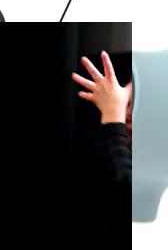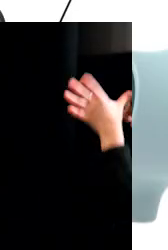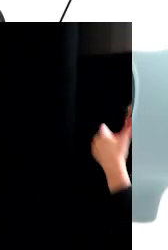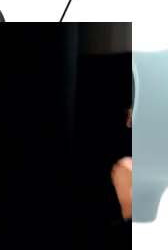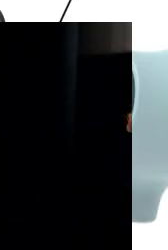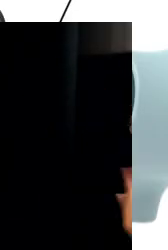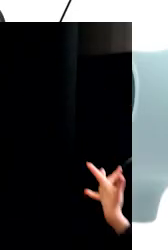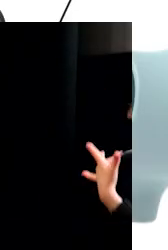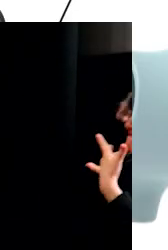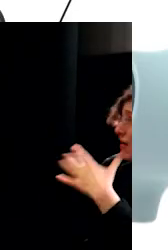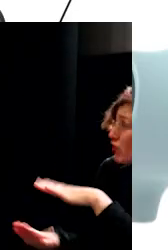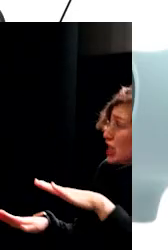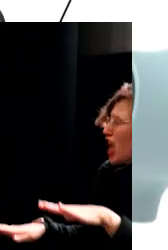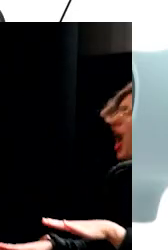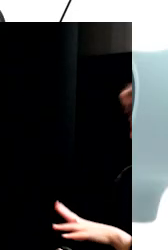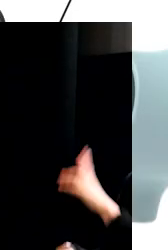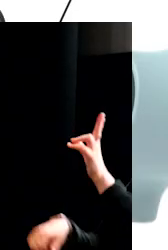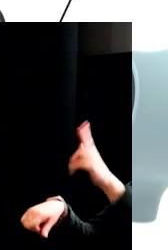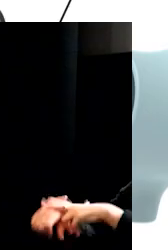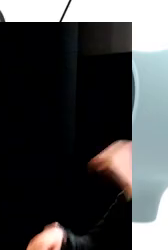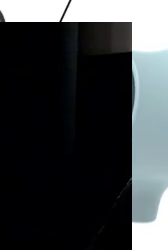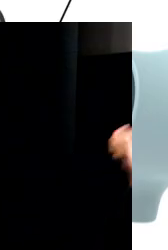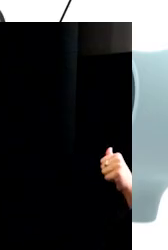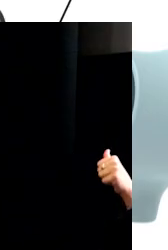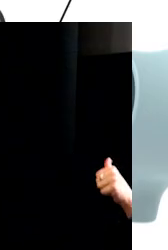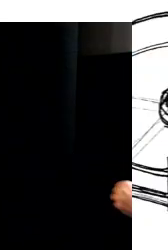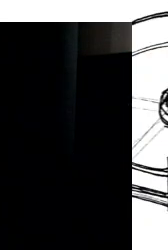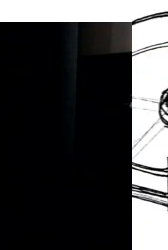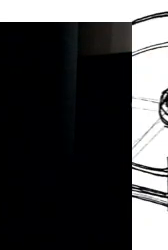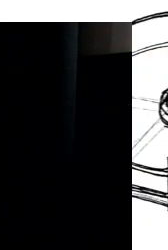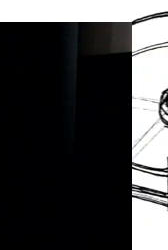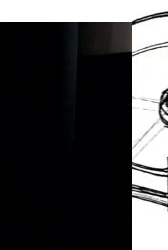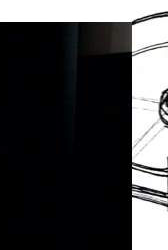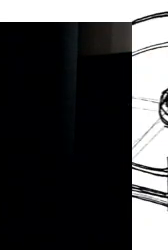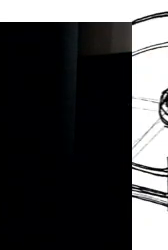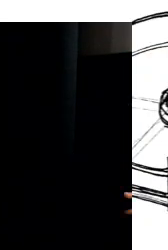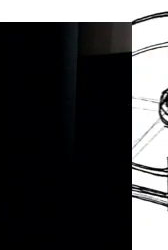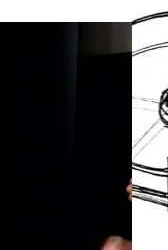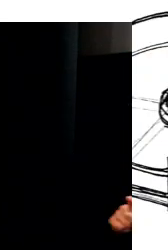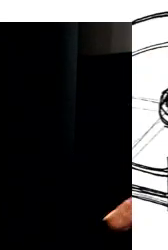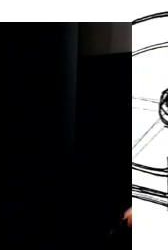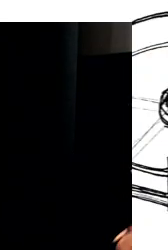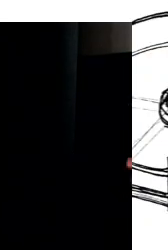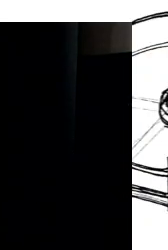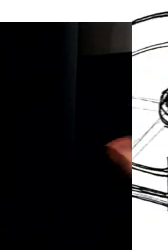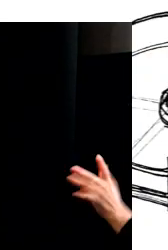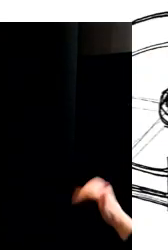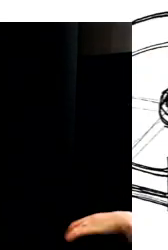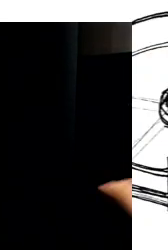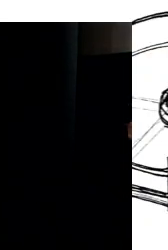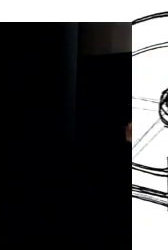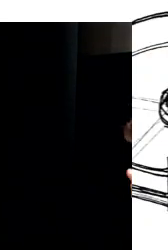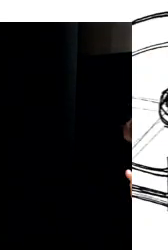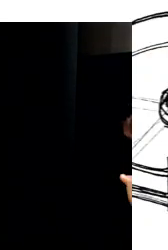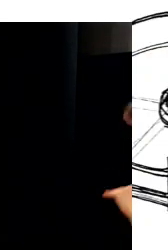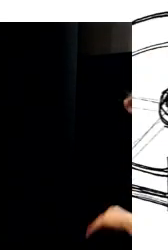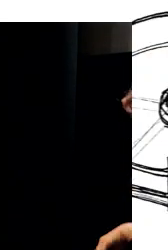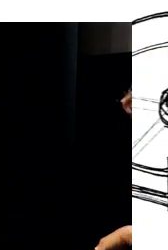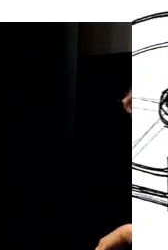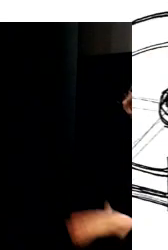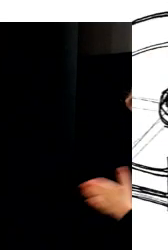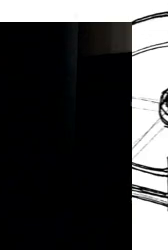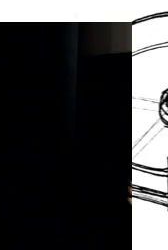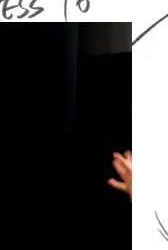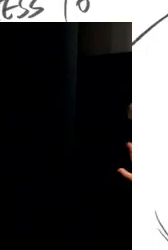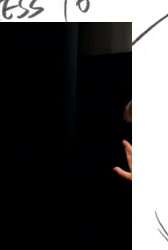of 6 siblings, and I can tell you that that's definitely a lie. So any guesses who my favorite students are? It really is. It's RIT for sure.